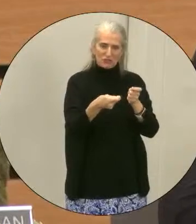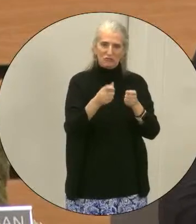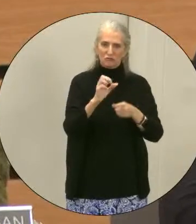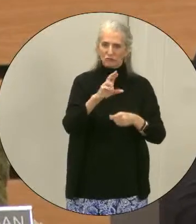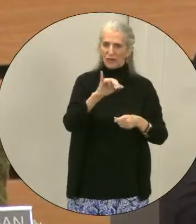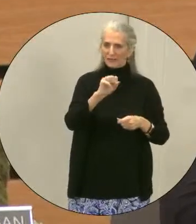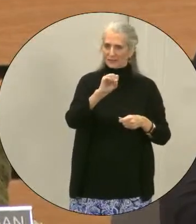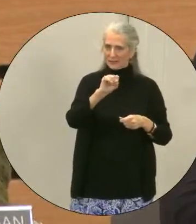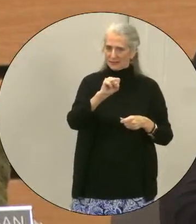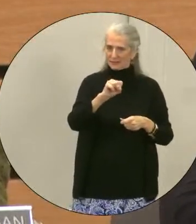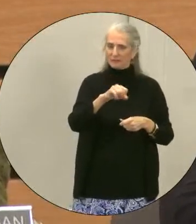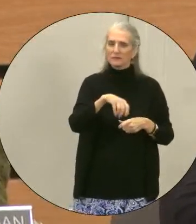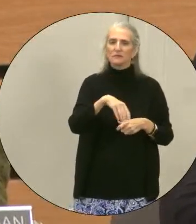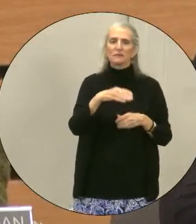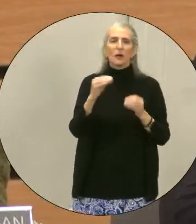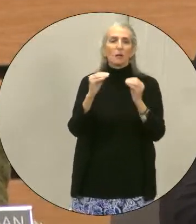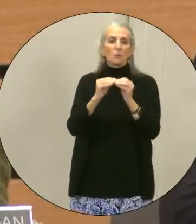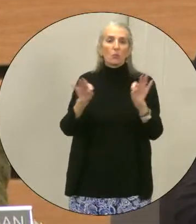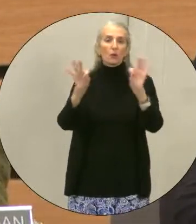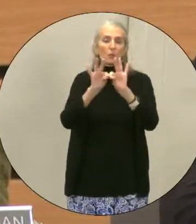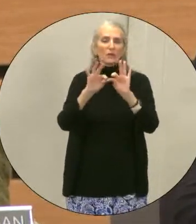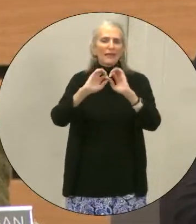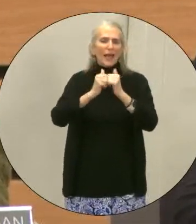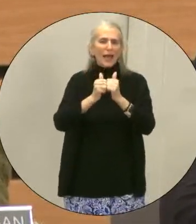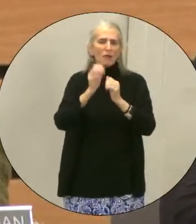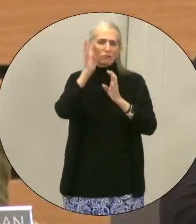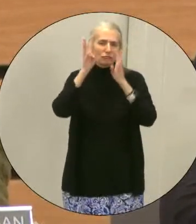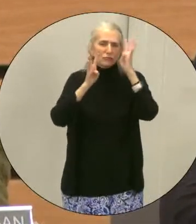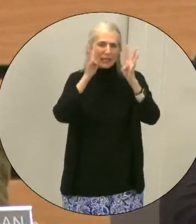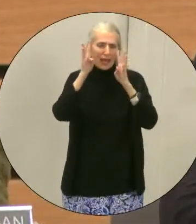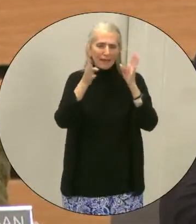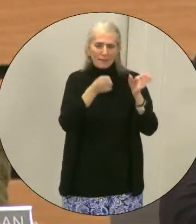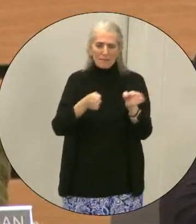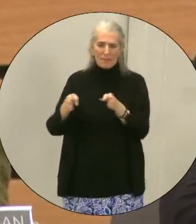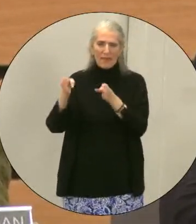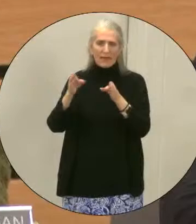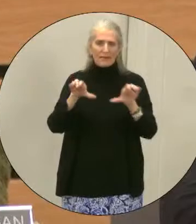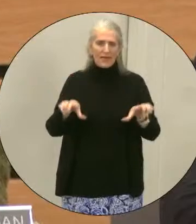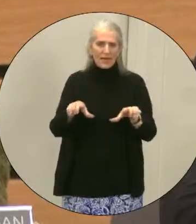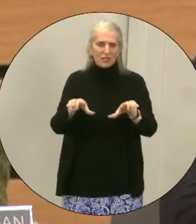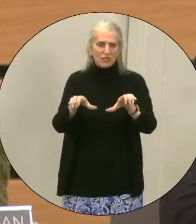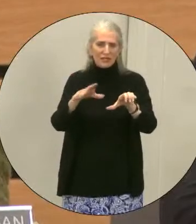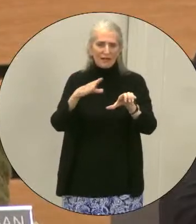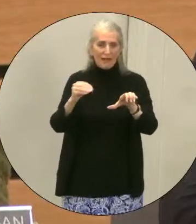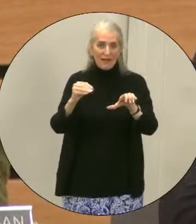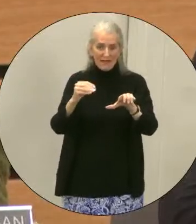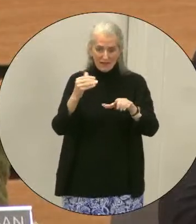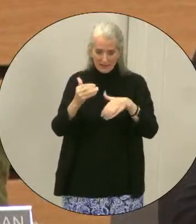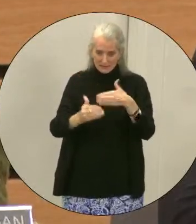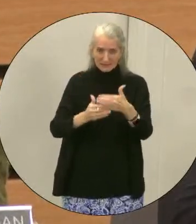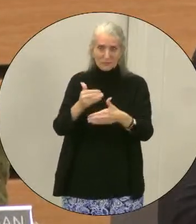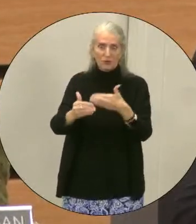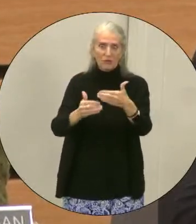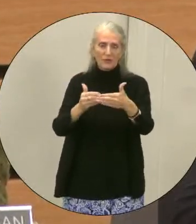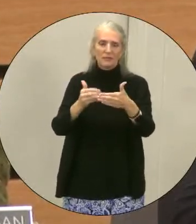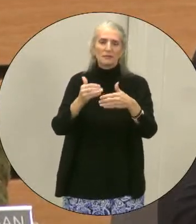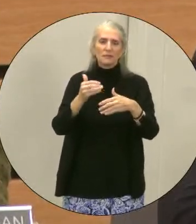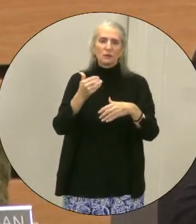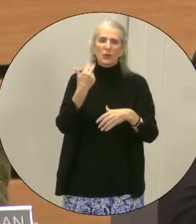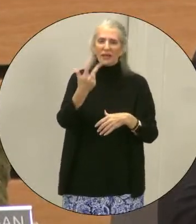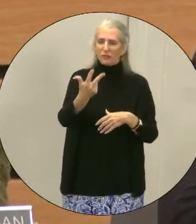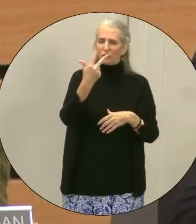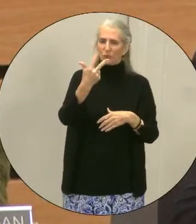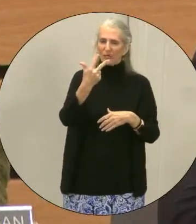to create a plan of action and resolve it? And what are the lessons that they would learn from it? We had three candidates that had